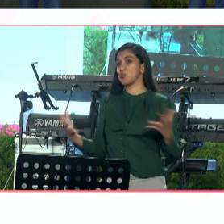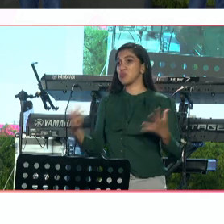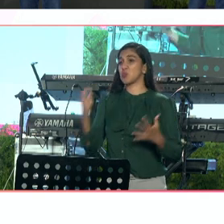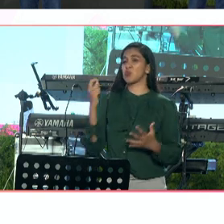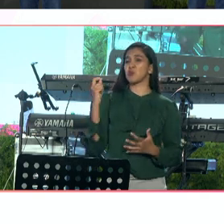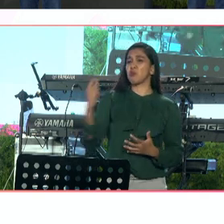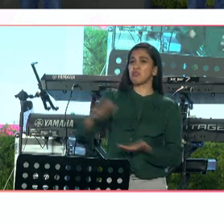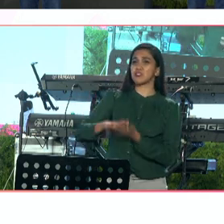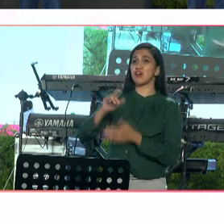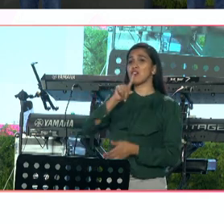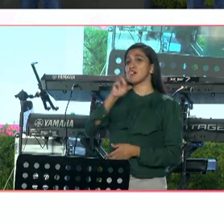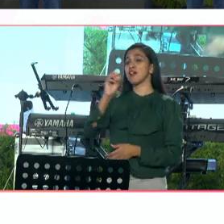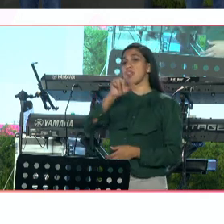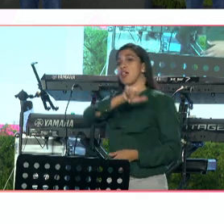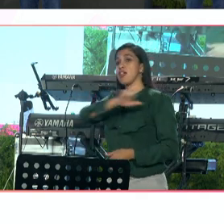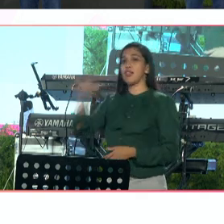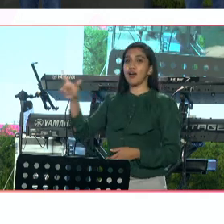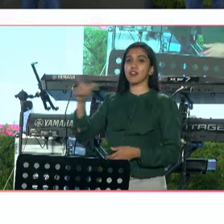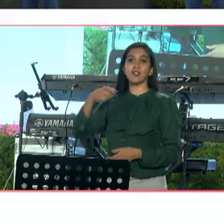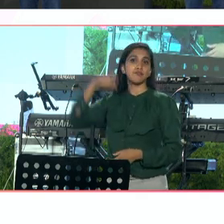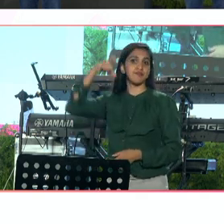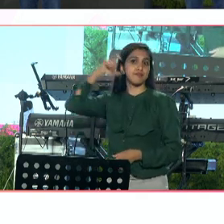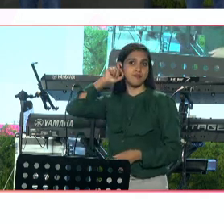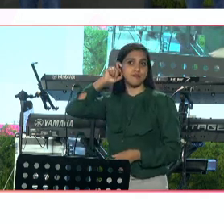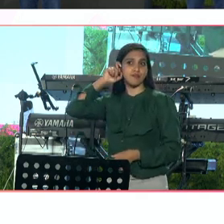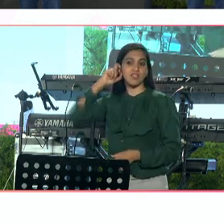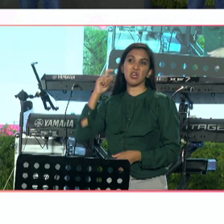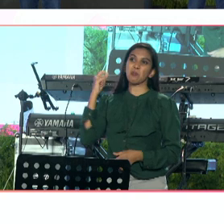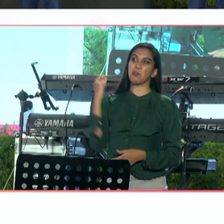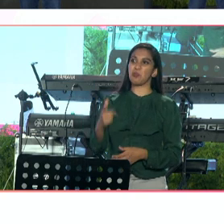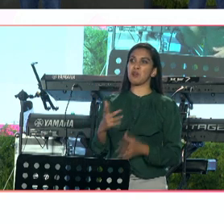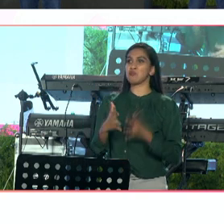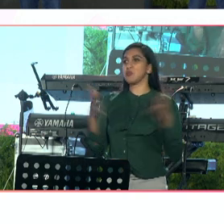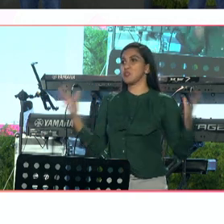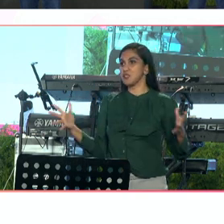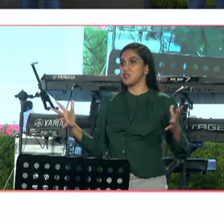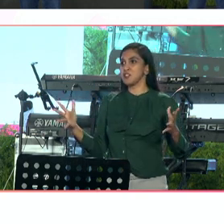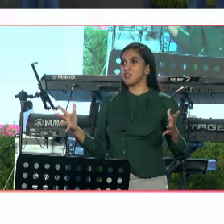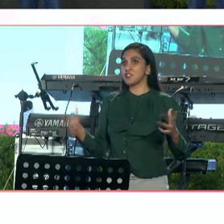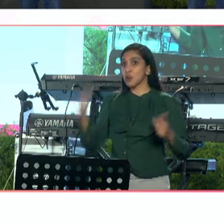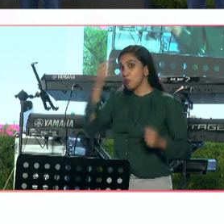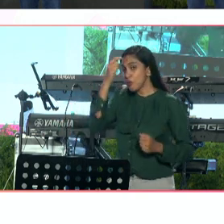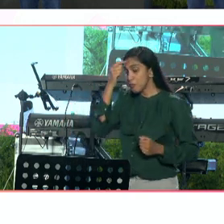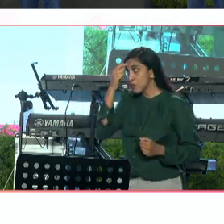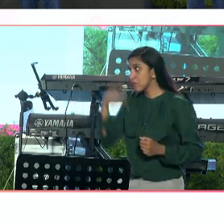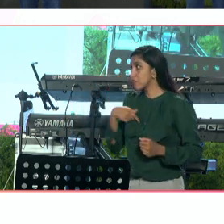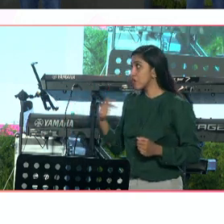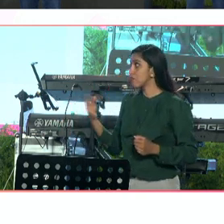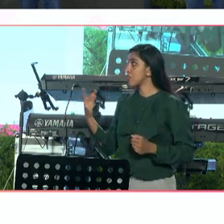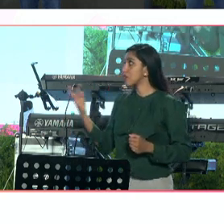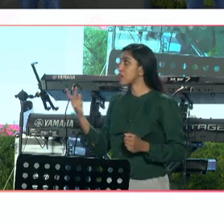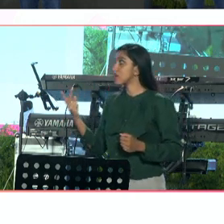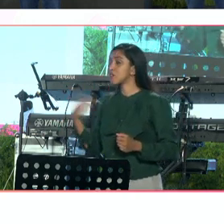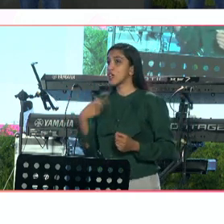up to 10 lakhs per implant. So see, if there is a problem, like we have a fever or we have a